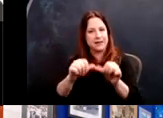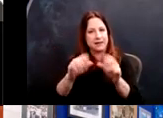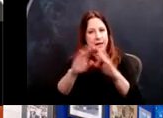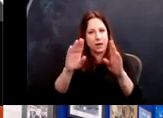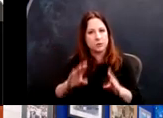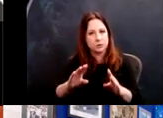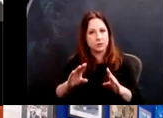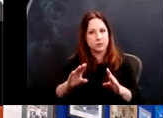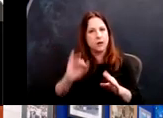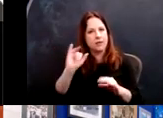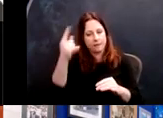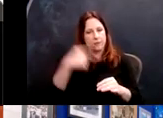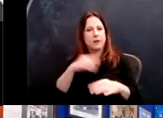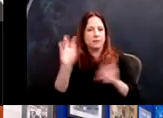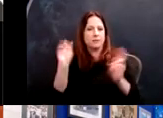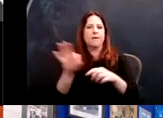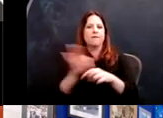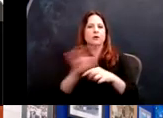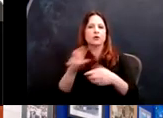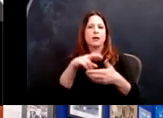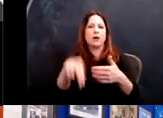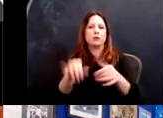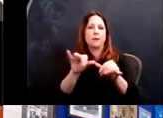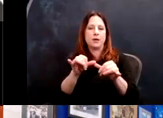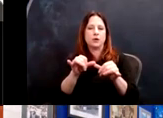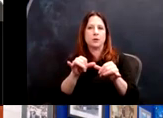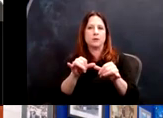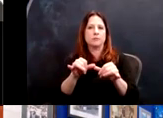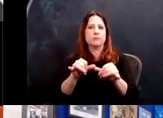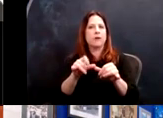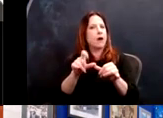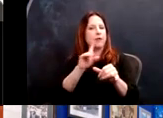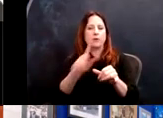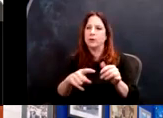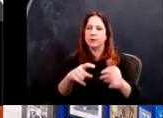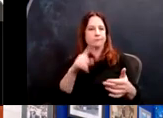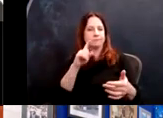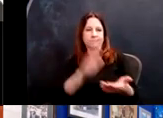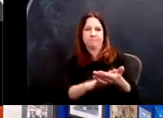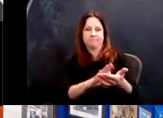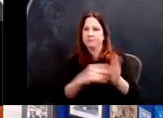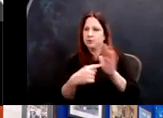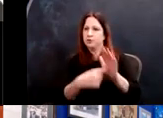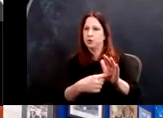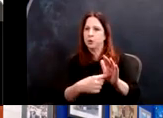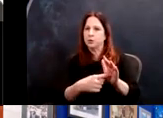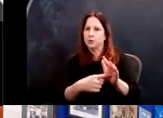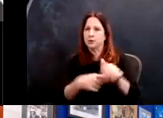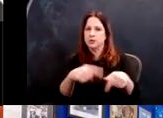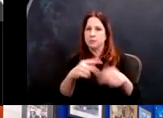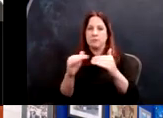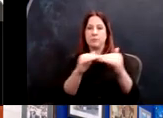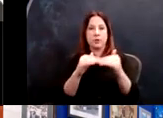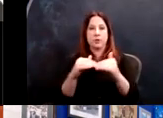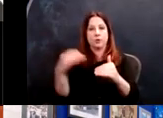housing. That's a functional outcome measurement that I feel really speaks to the effectiveness of the peer recovery coach.